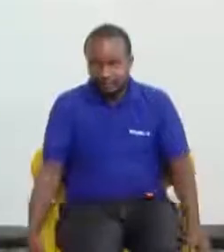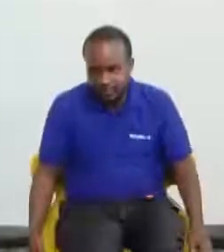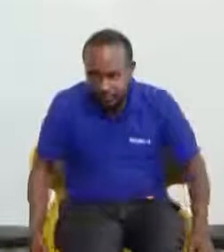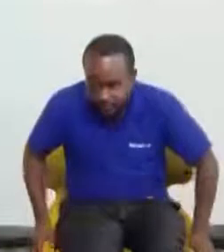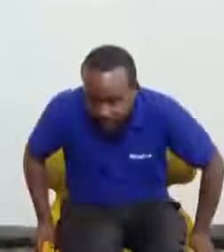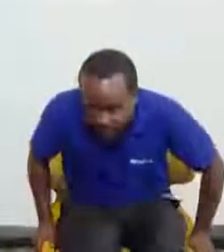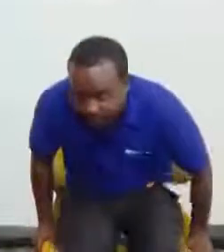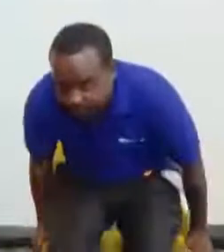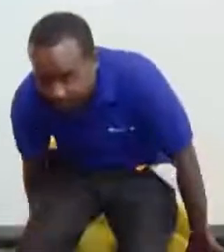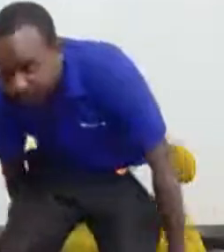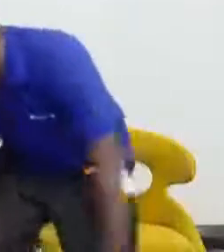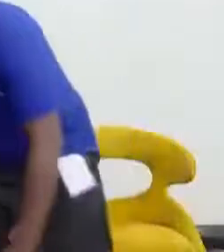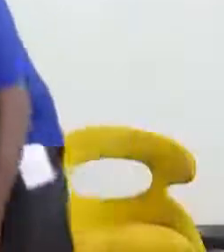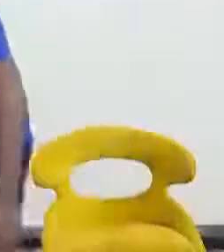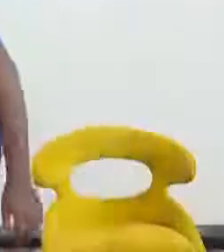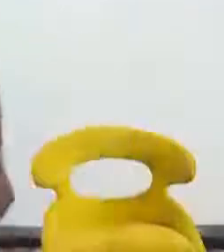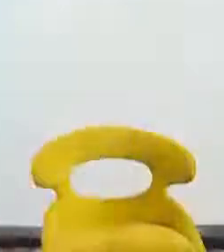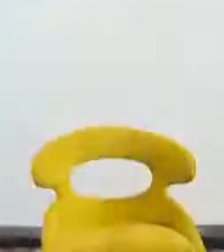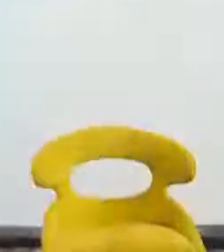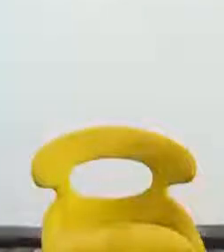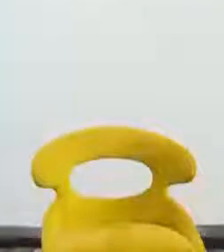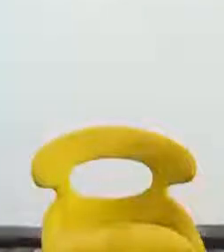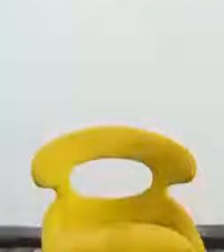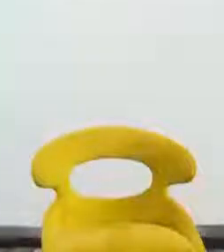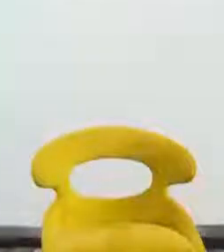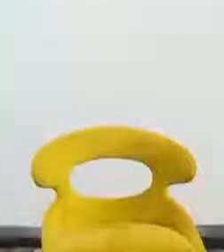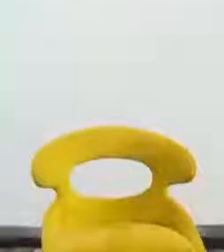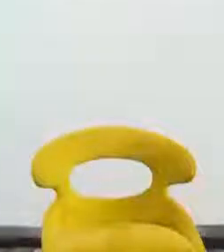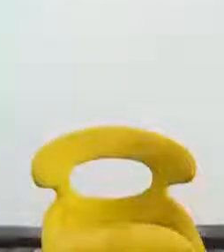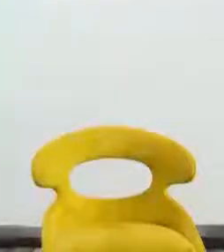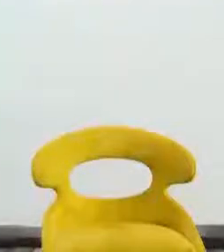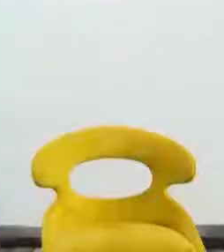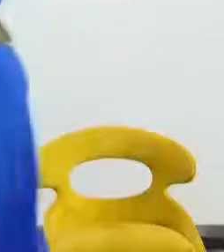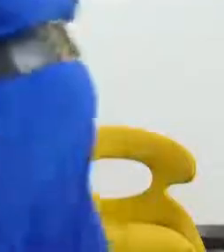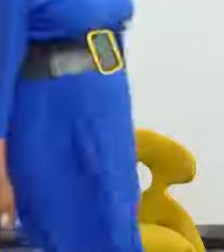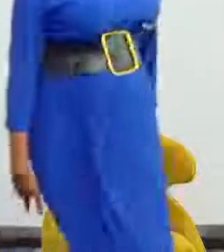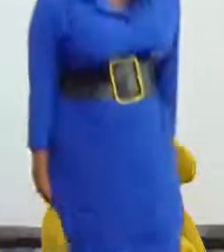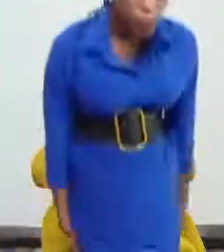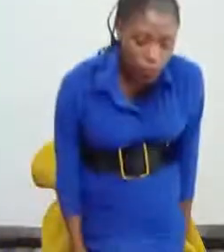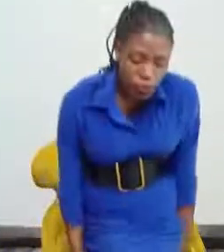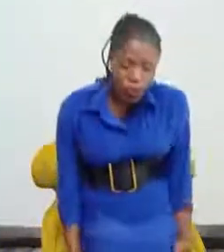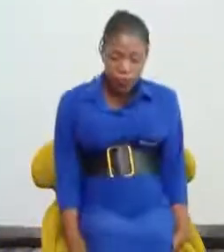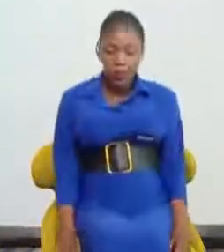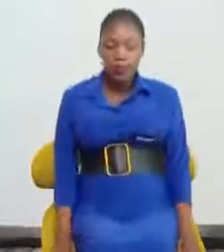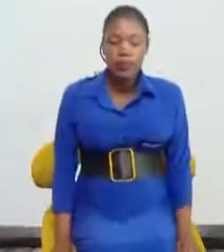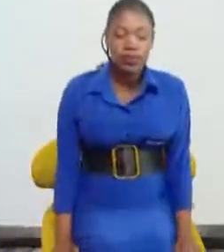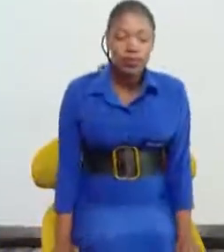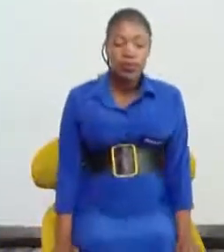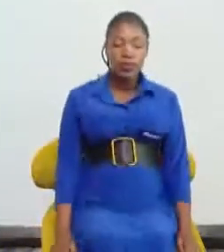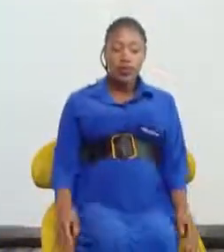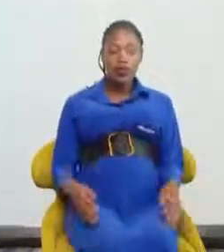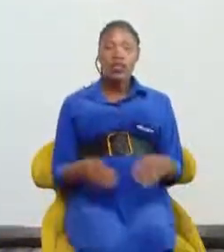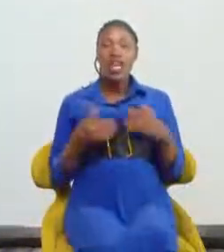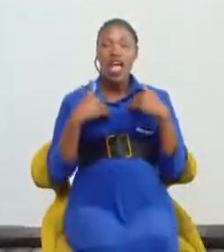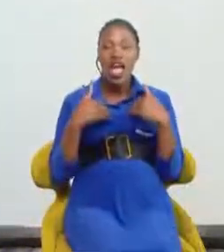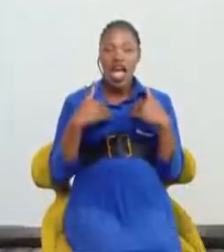So before I present my work, I will say that I'm from top to down, that I have some hair which is